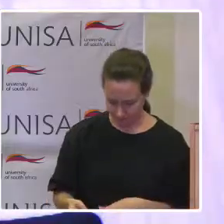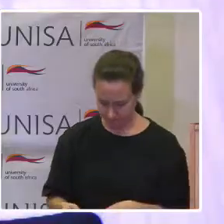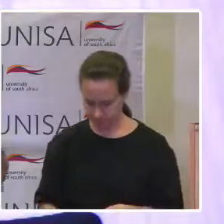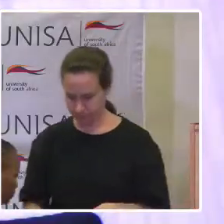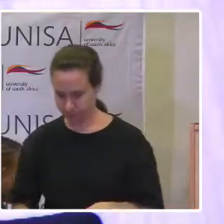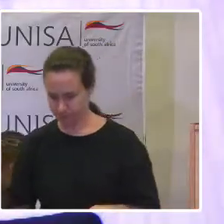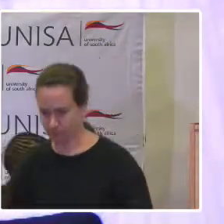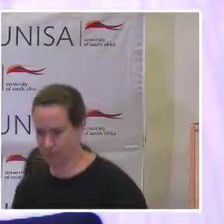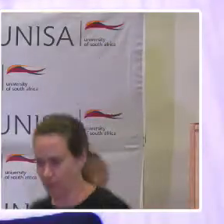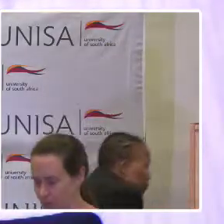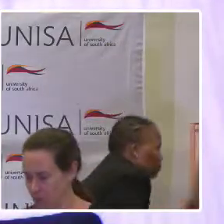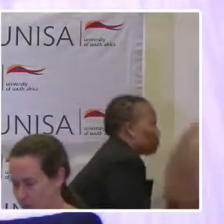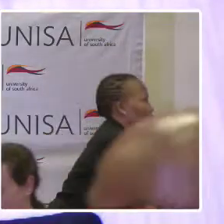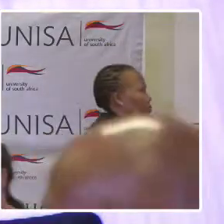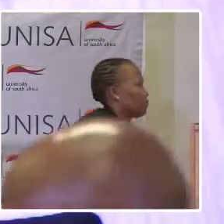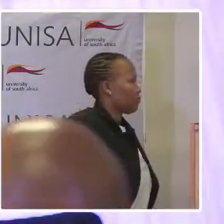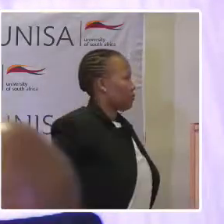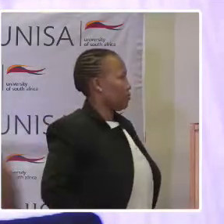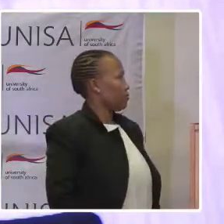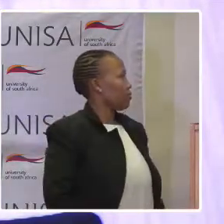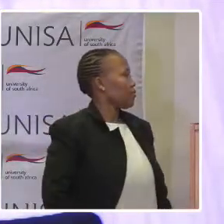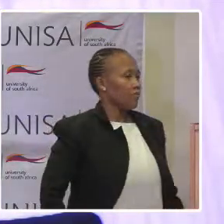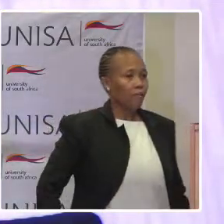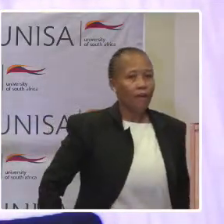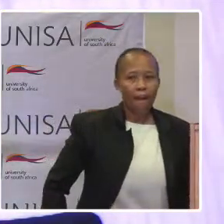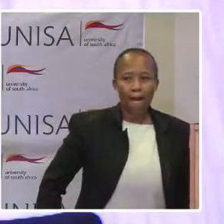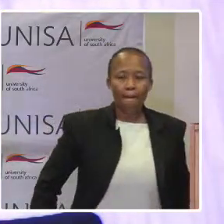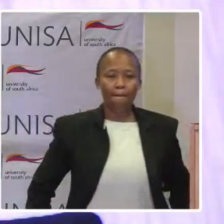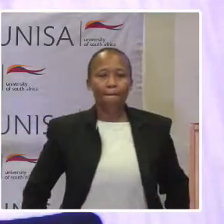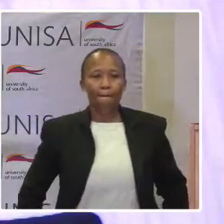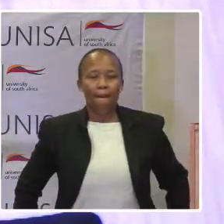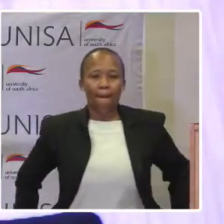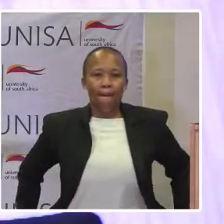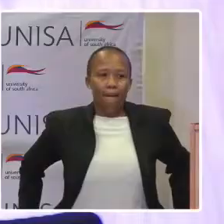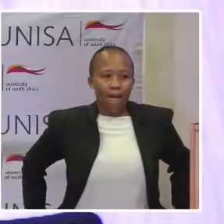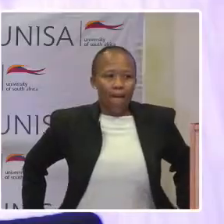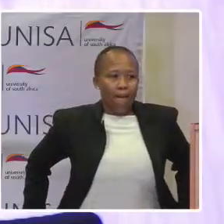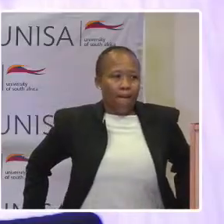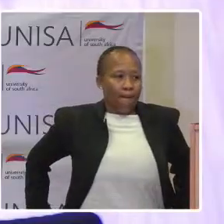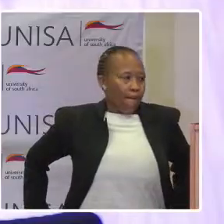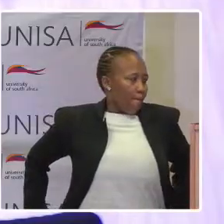read one question from the online